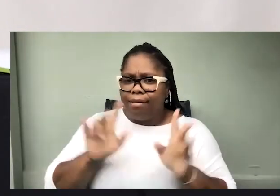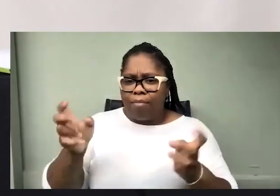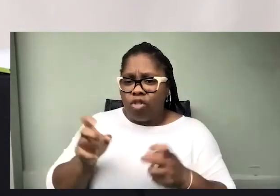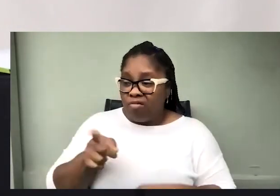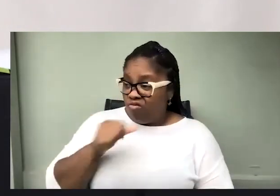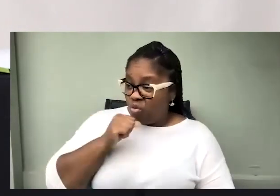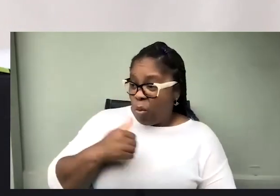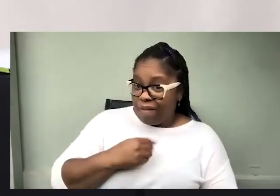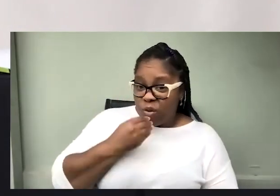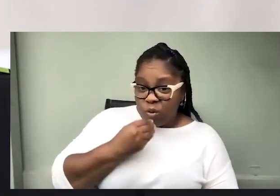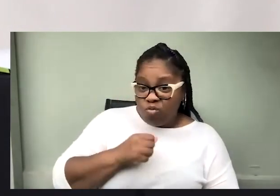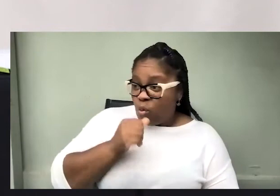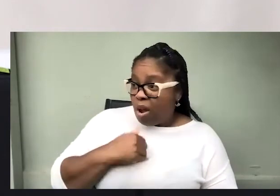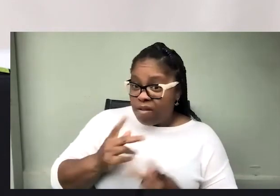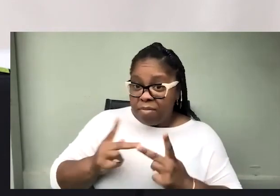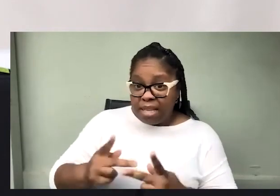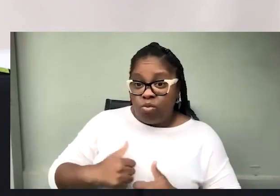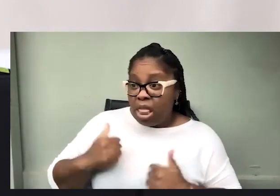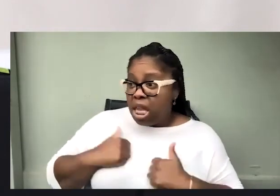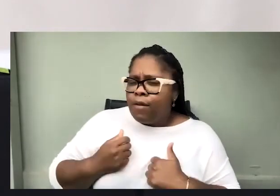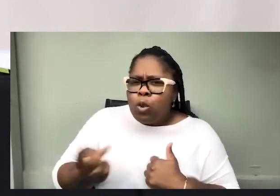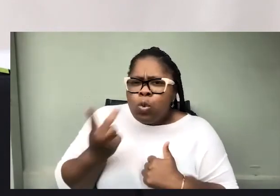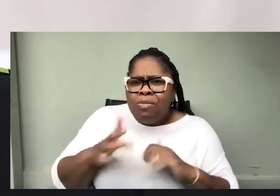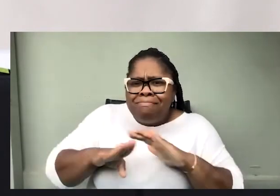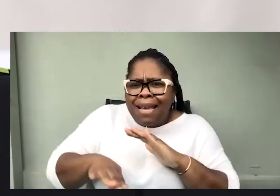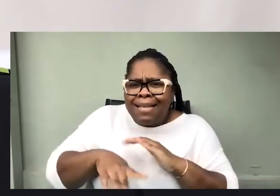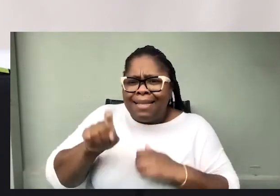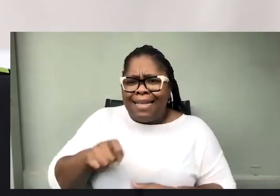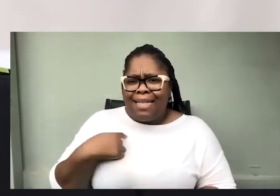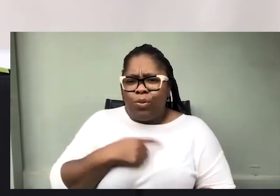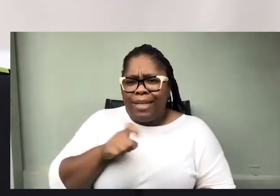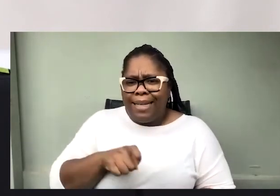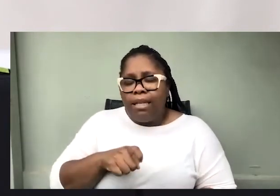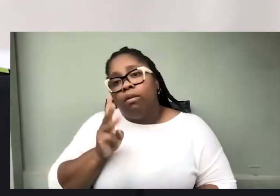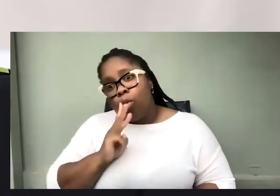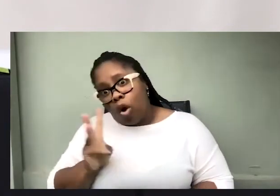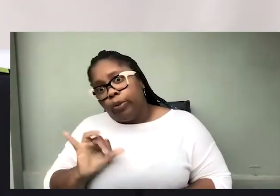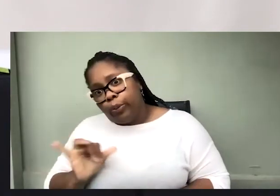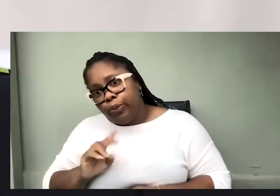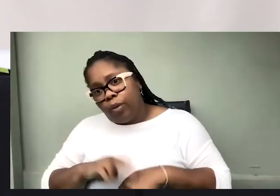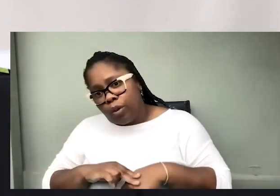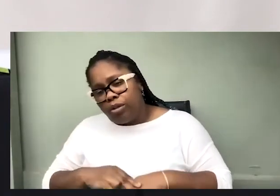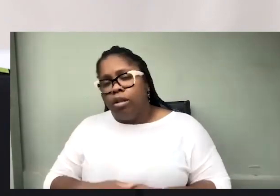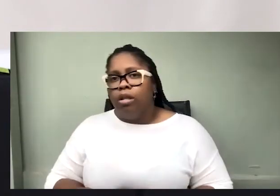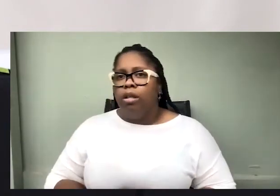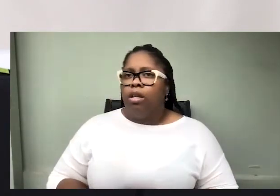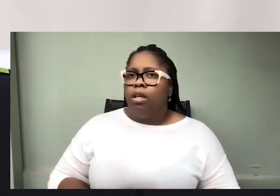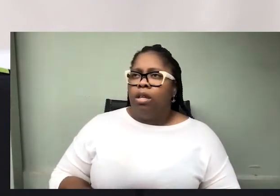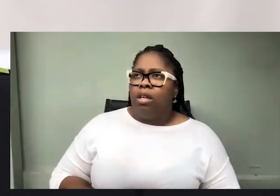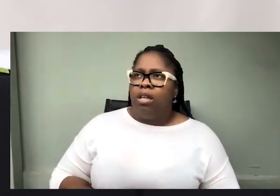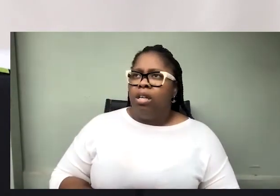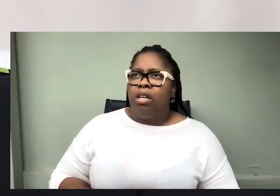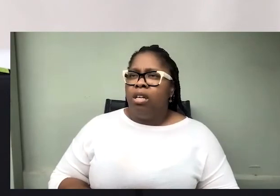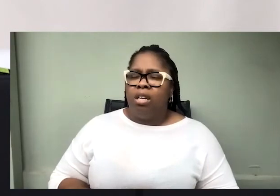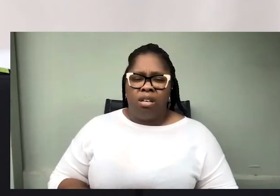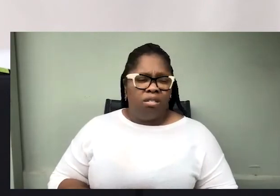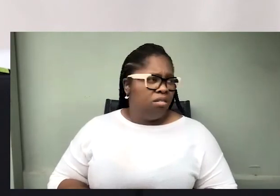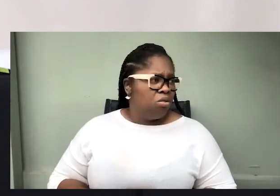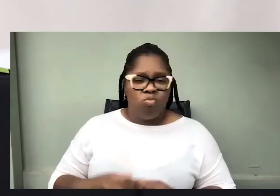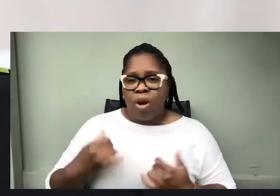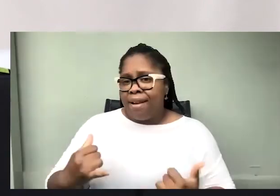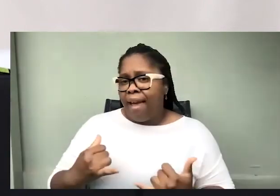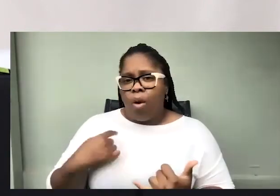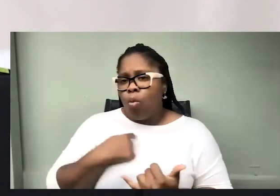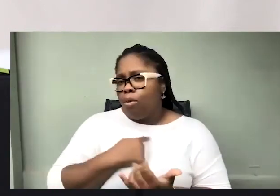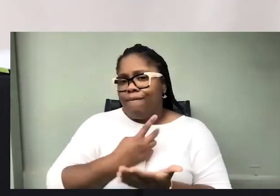food and a place to live, those are the two basic needs that we need, and water, of course. And we are really failing when